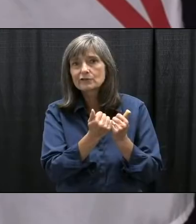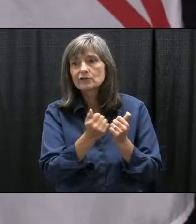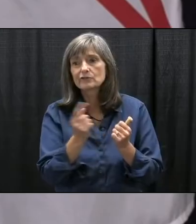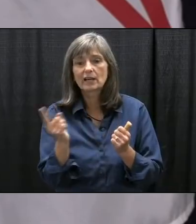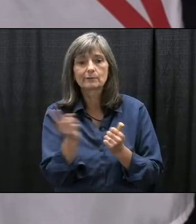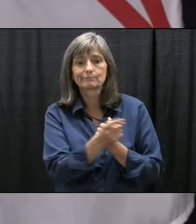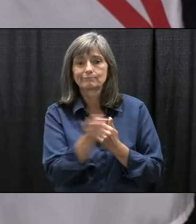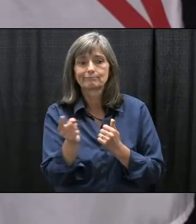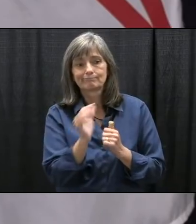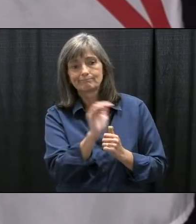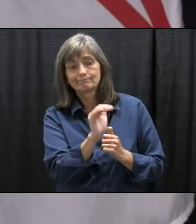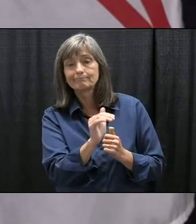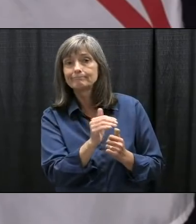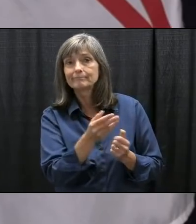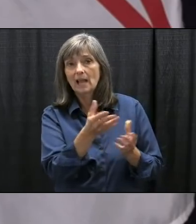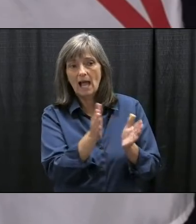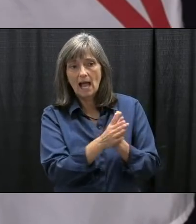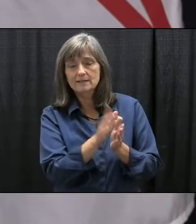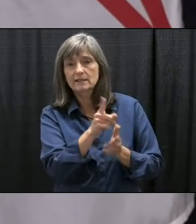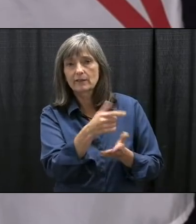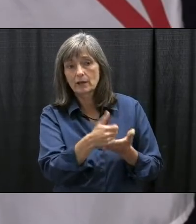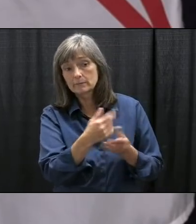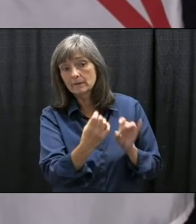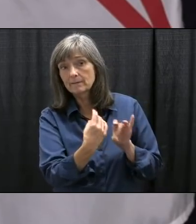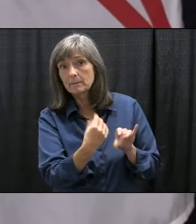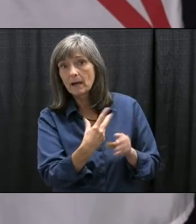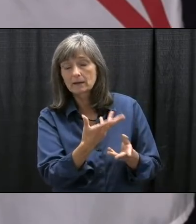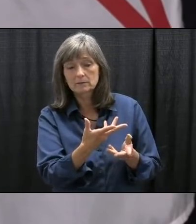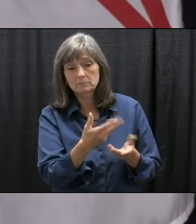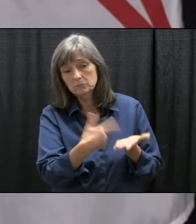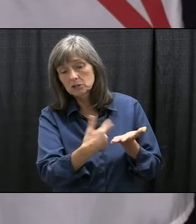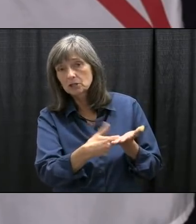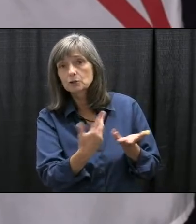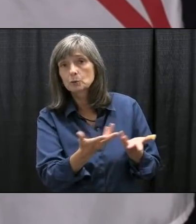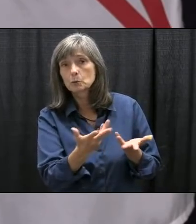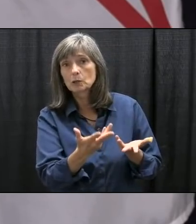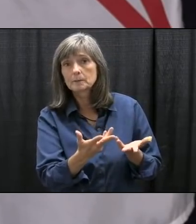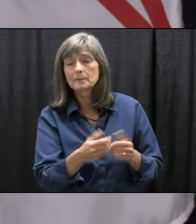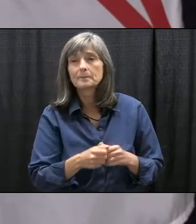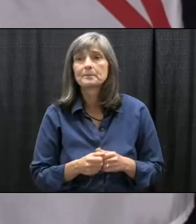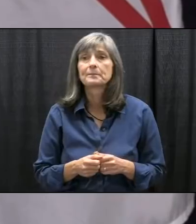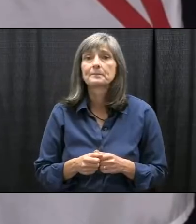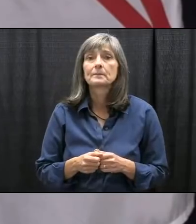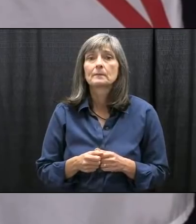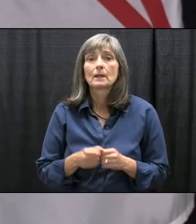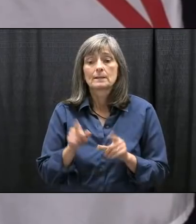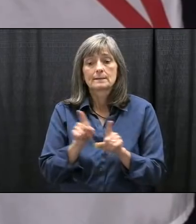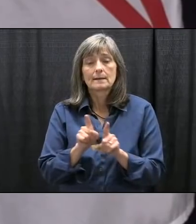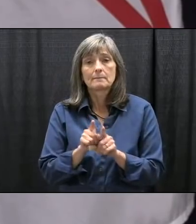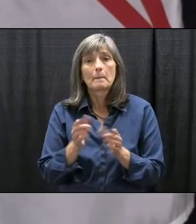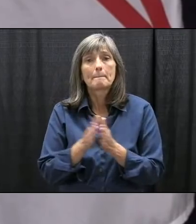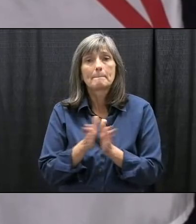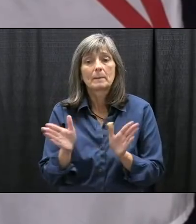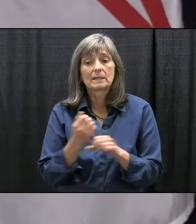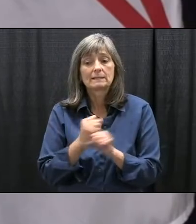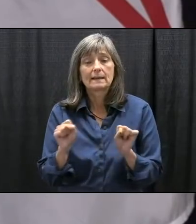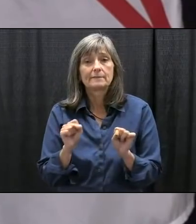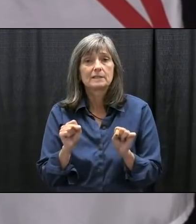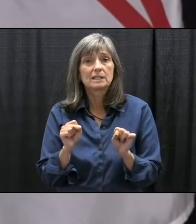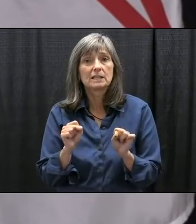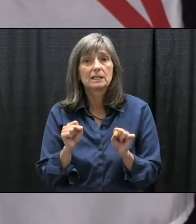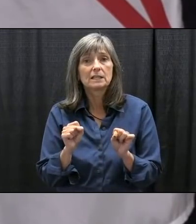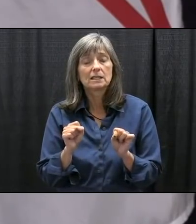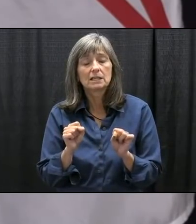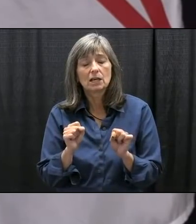associations to seek their feedback. And Justice and Public Safety are working on a regulatory framework for